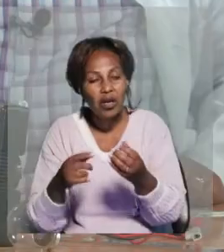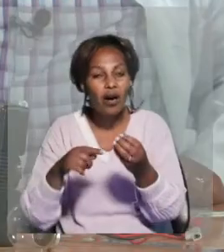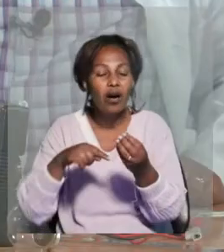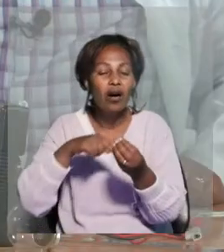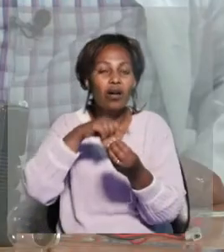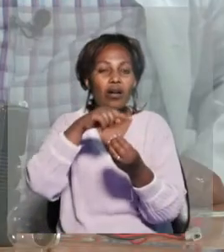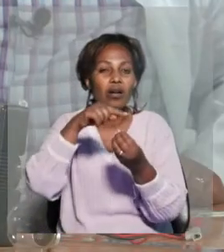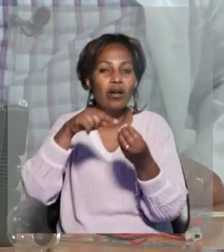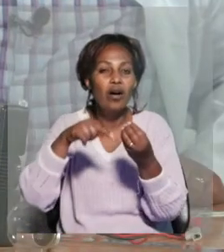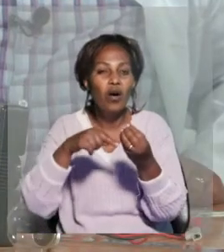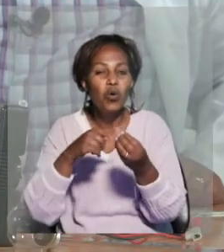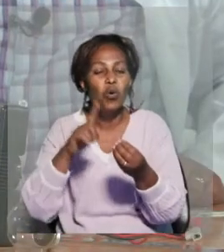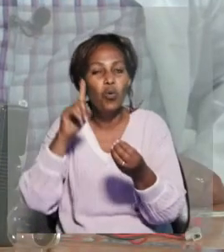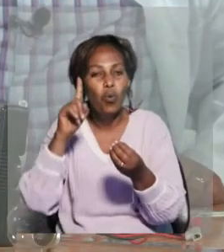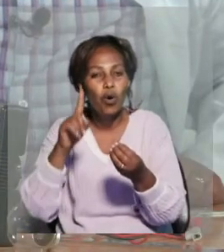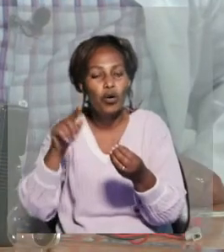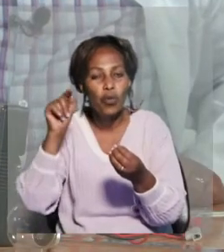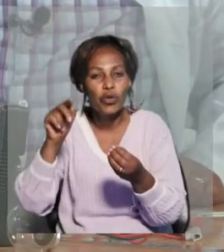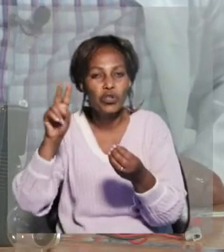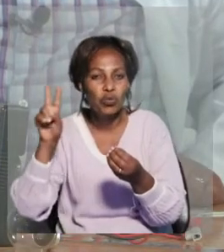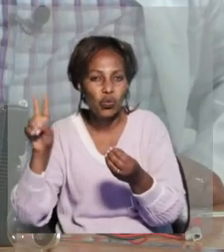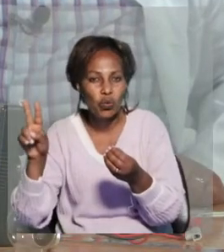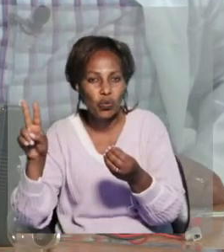around 1.2.